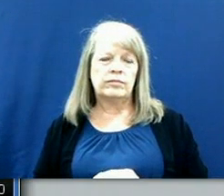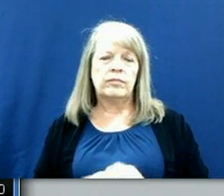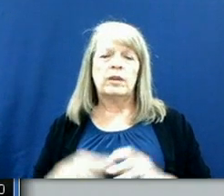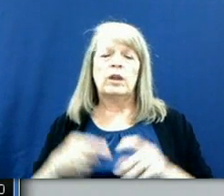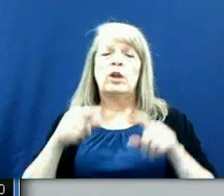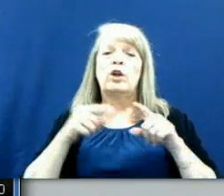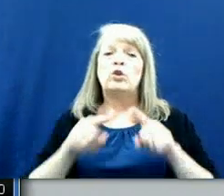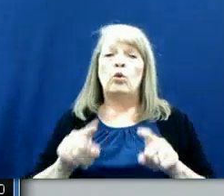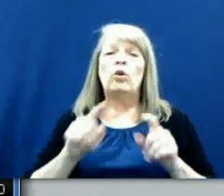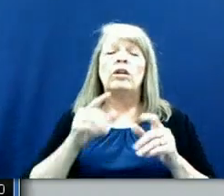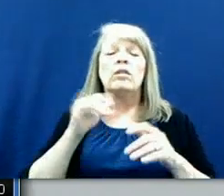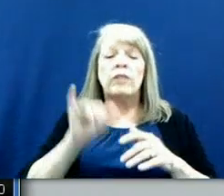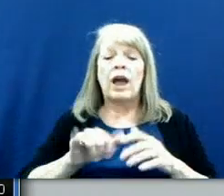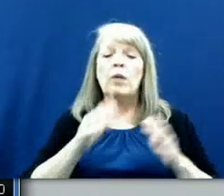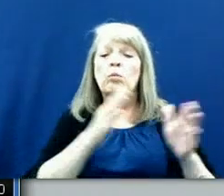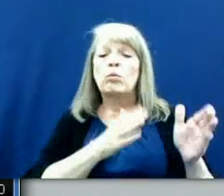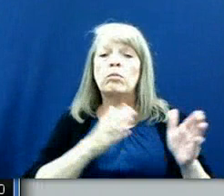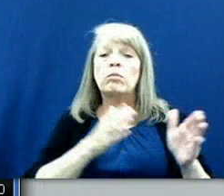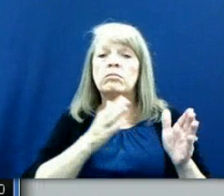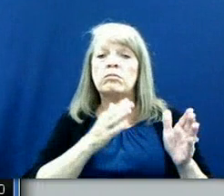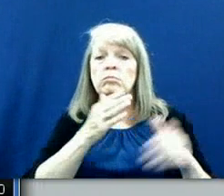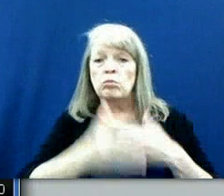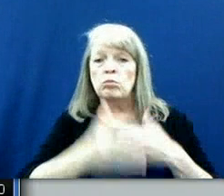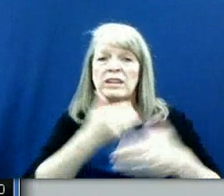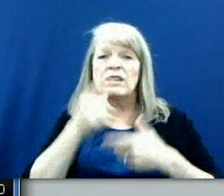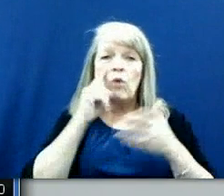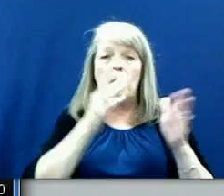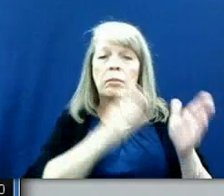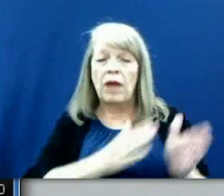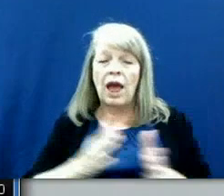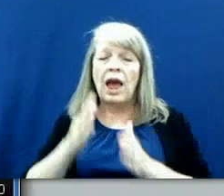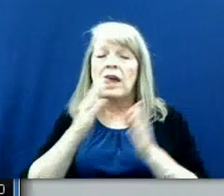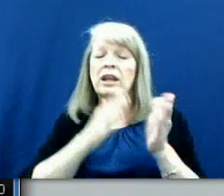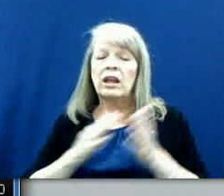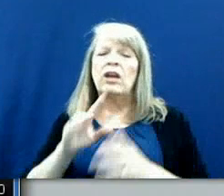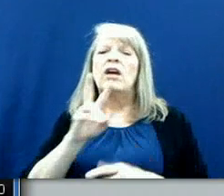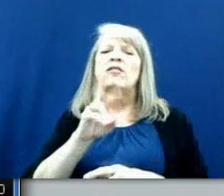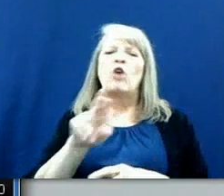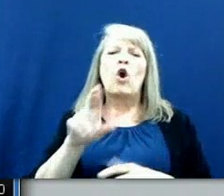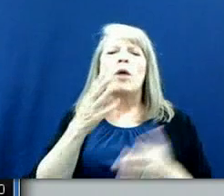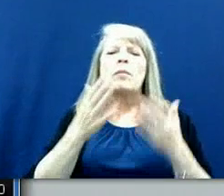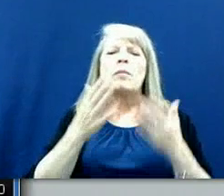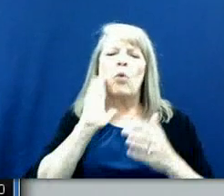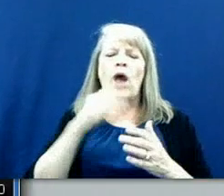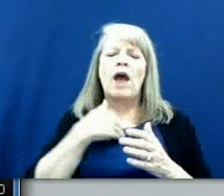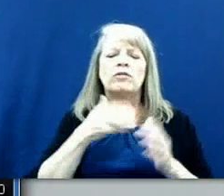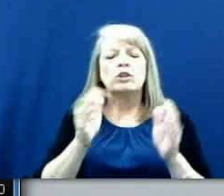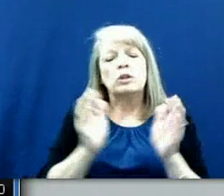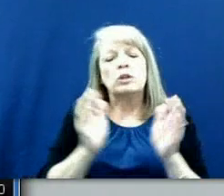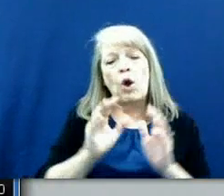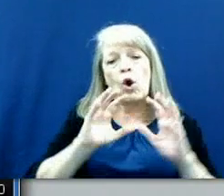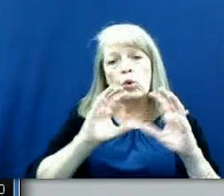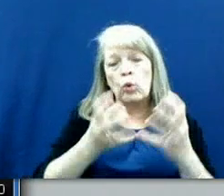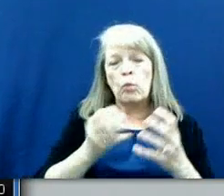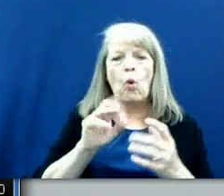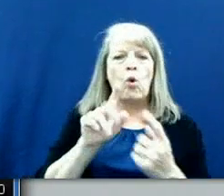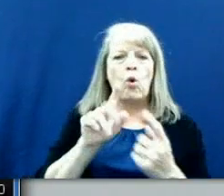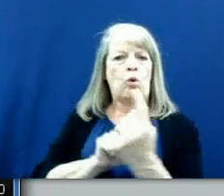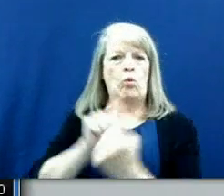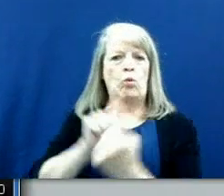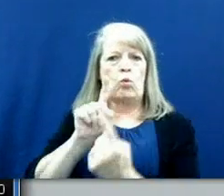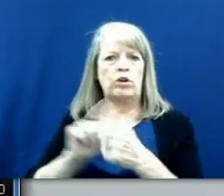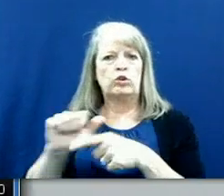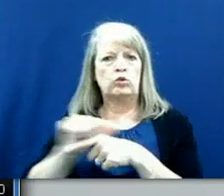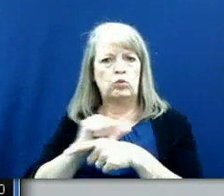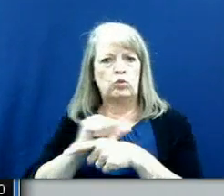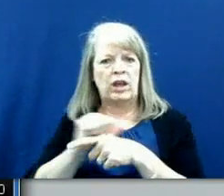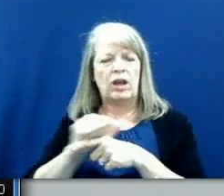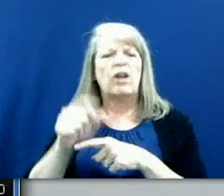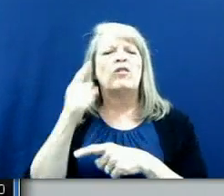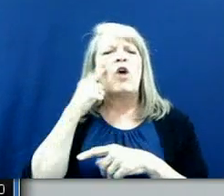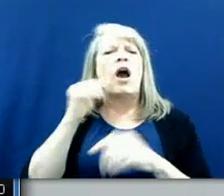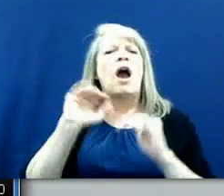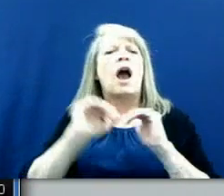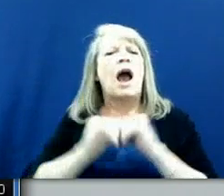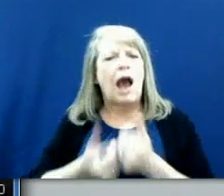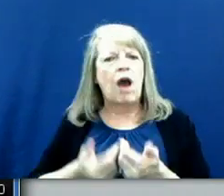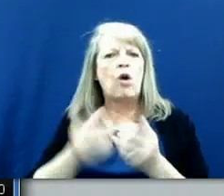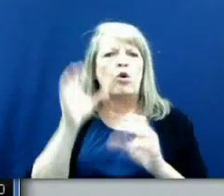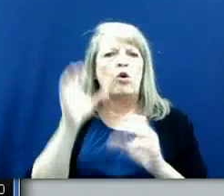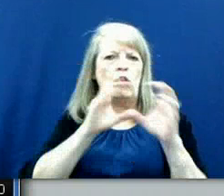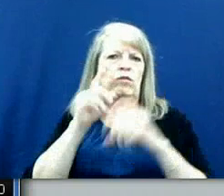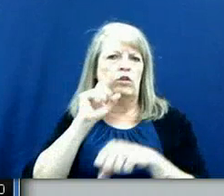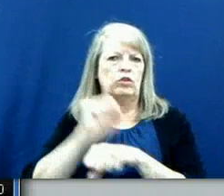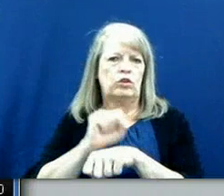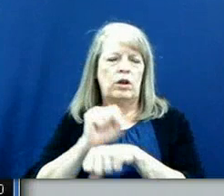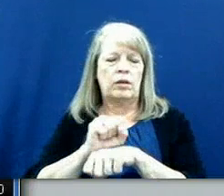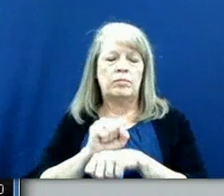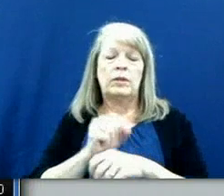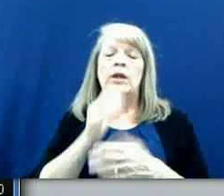During the planning process, VR may provide some type of small group or individual training on how to look for a job. Some VR